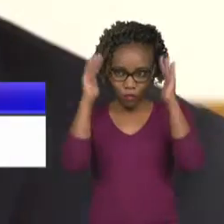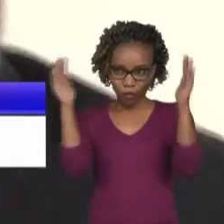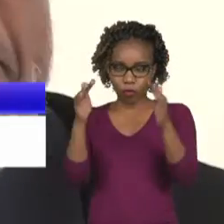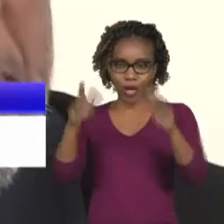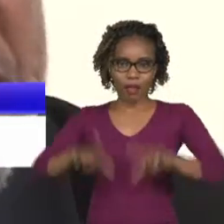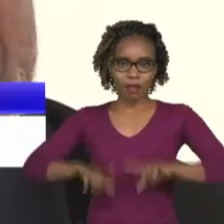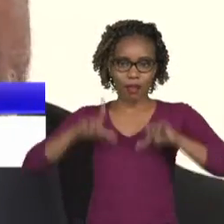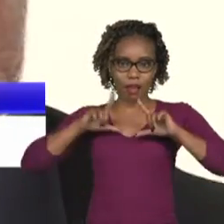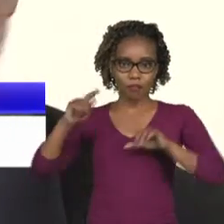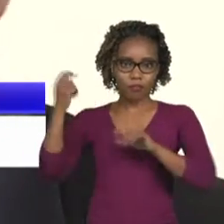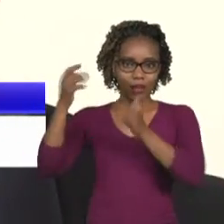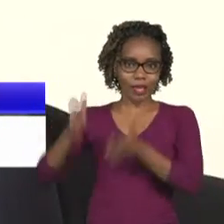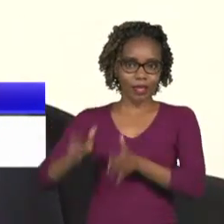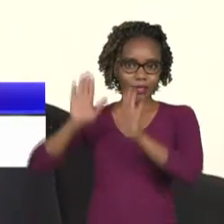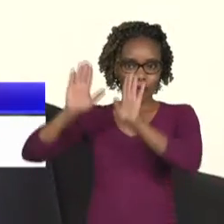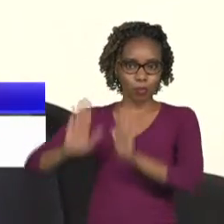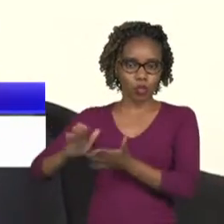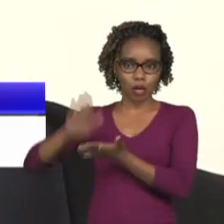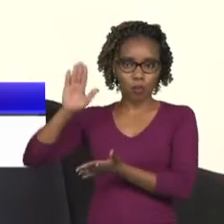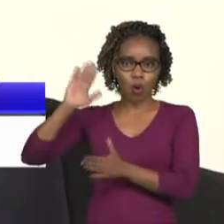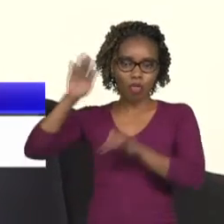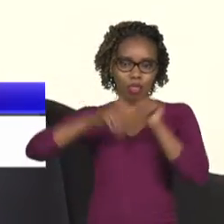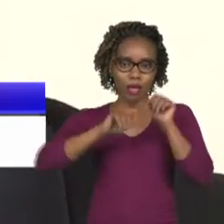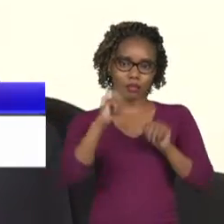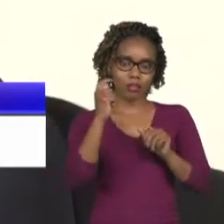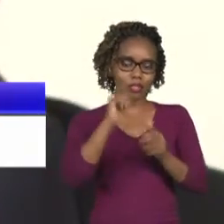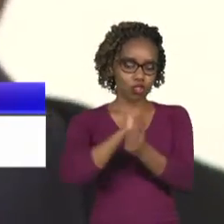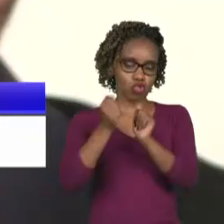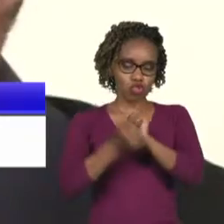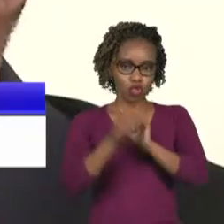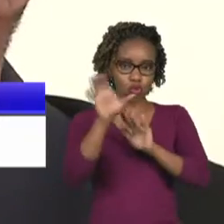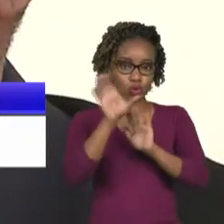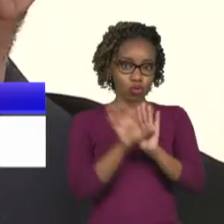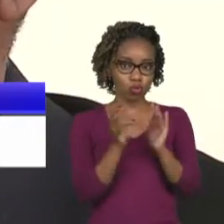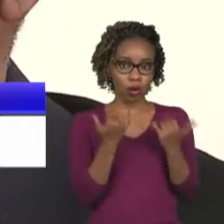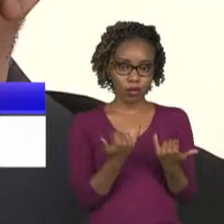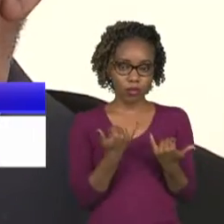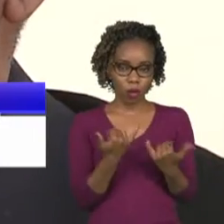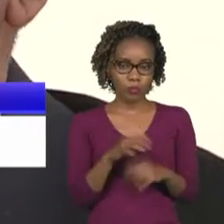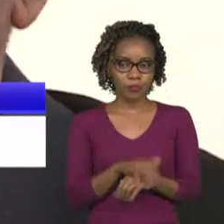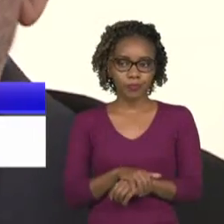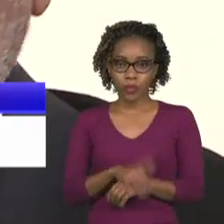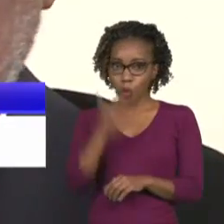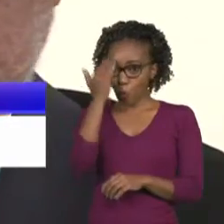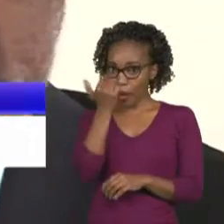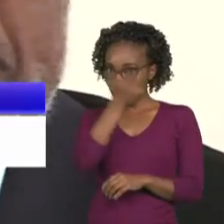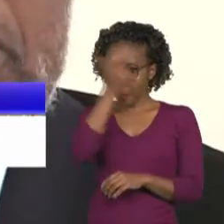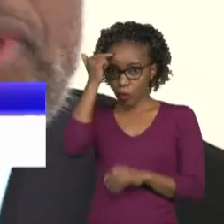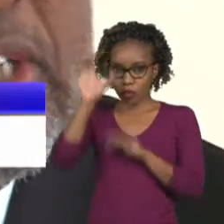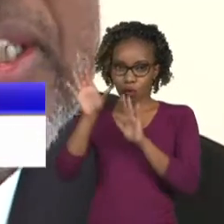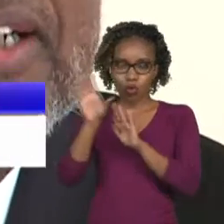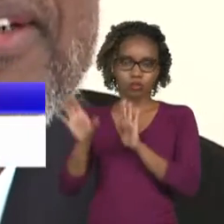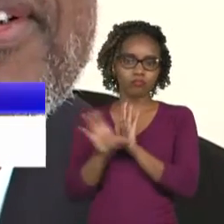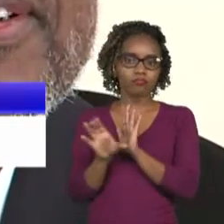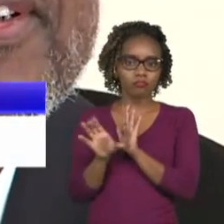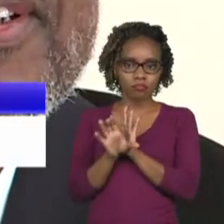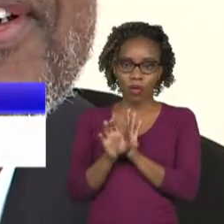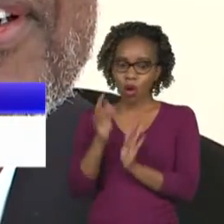Kenya is more important than to change the constitution at this particular time. The constitution belongs to the people of